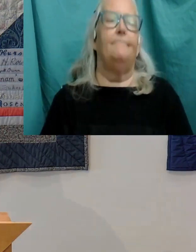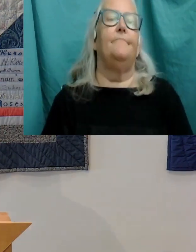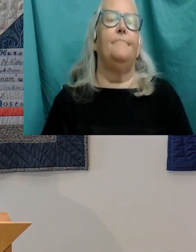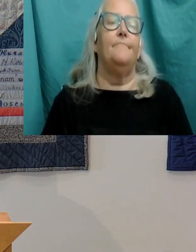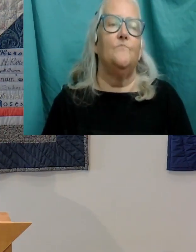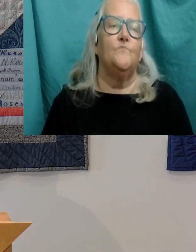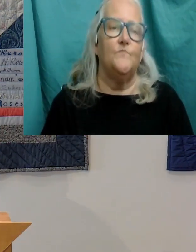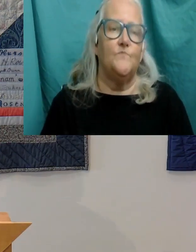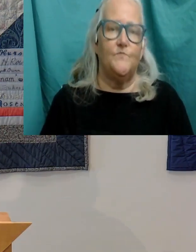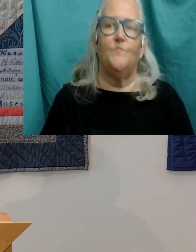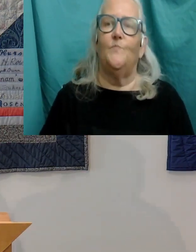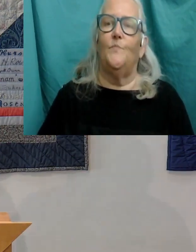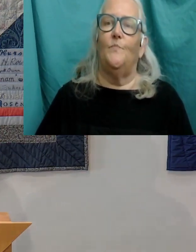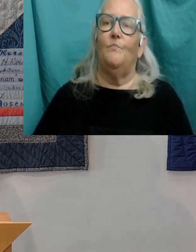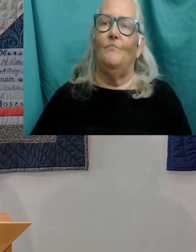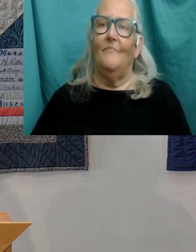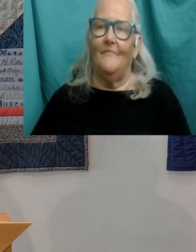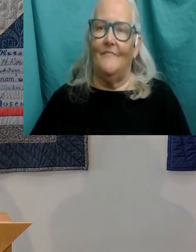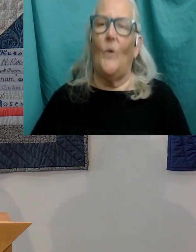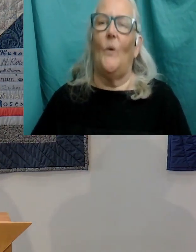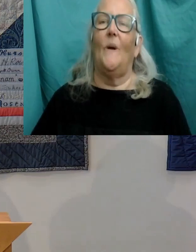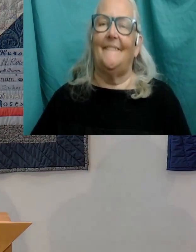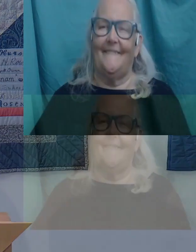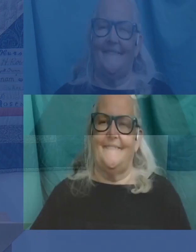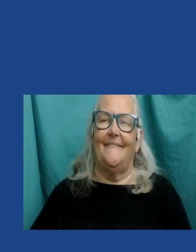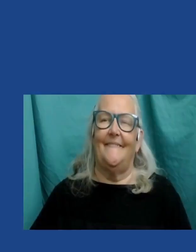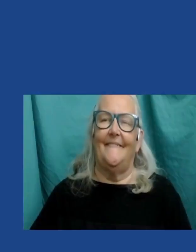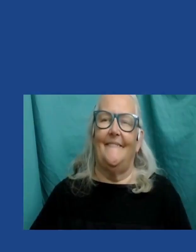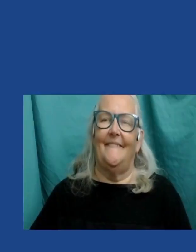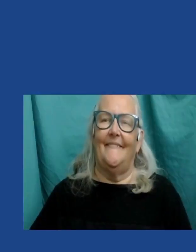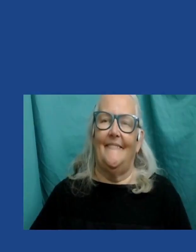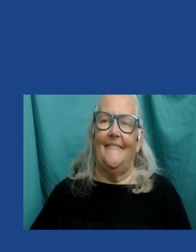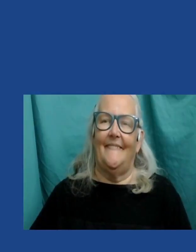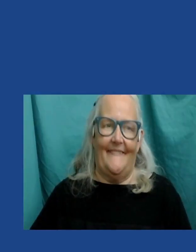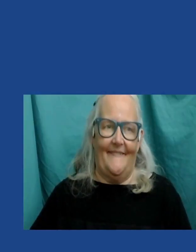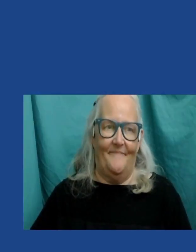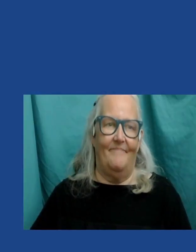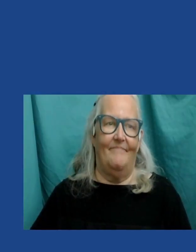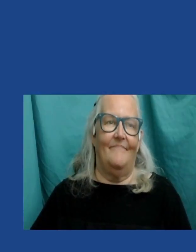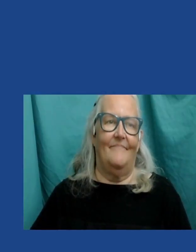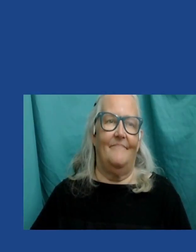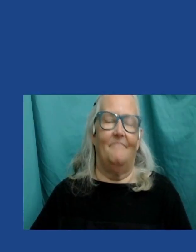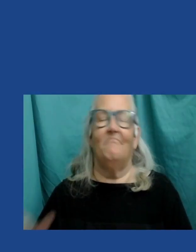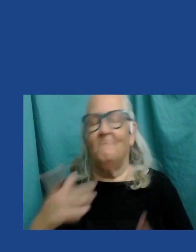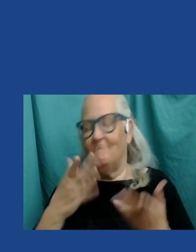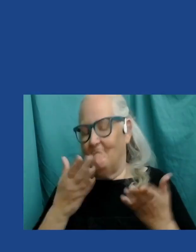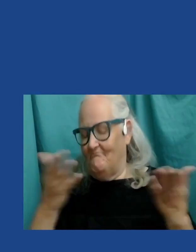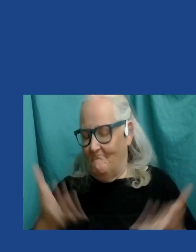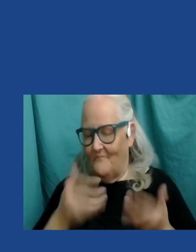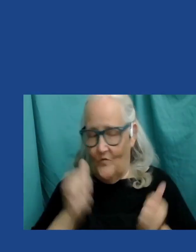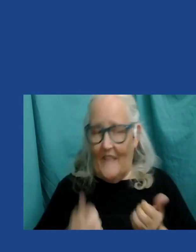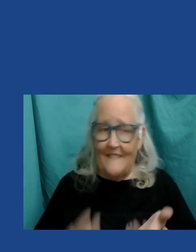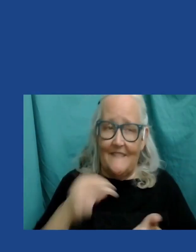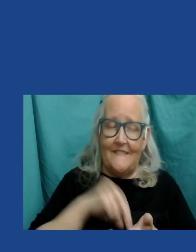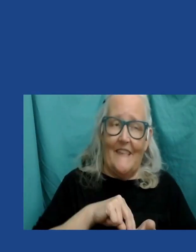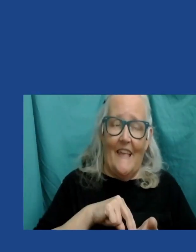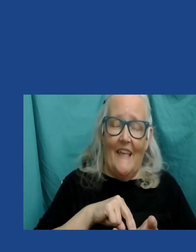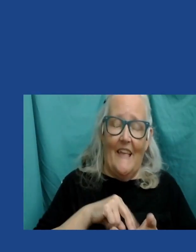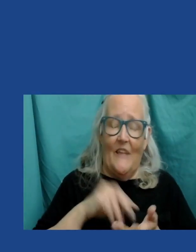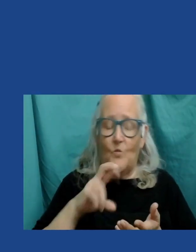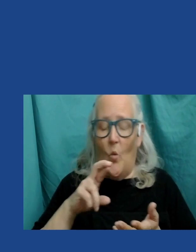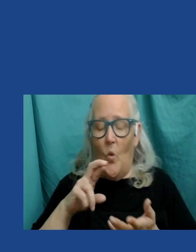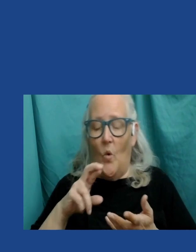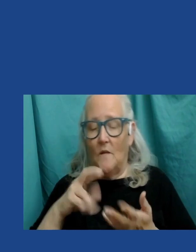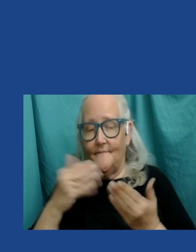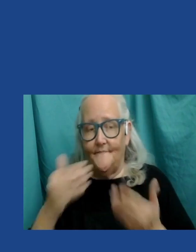Here you go, that'll help. And I invite everyone to rise in body or spirit for our closing hymn. So